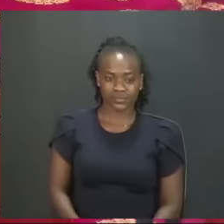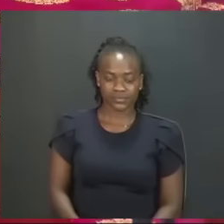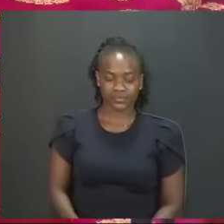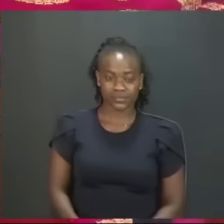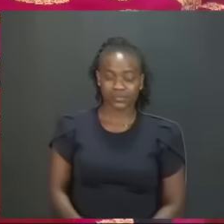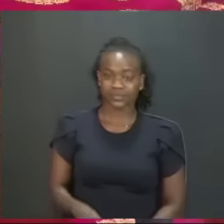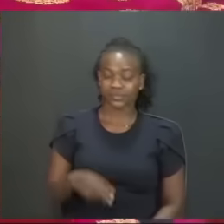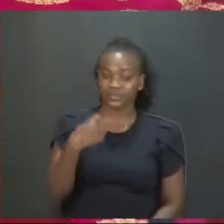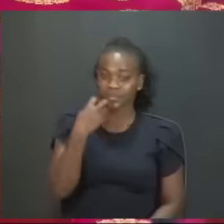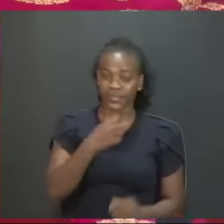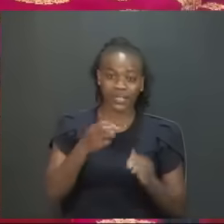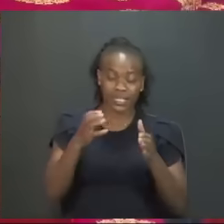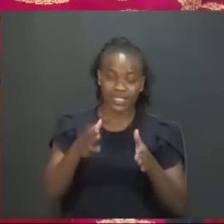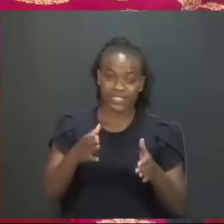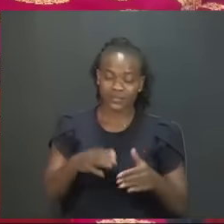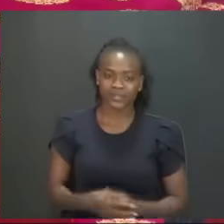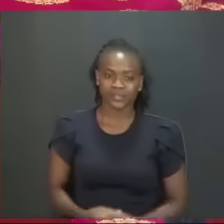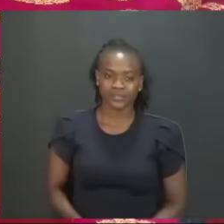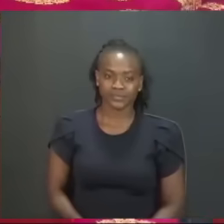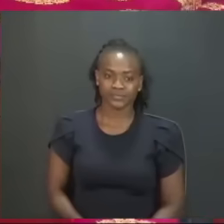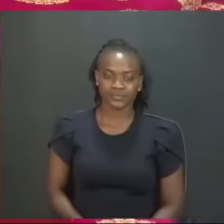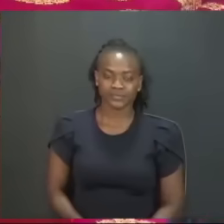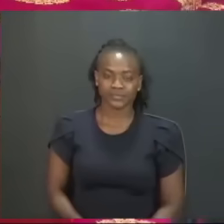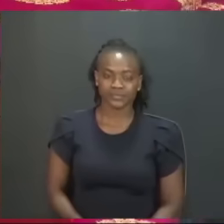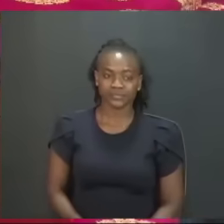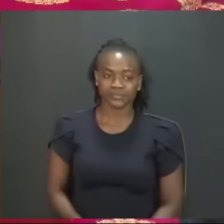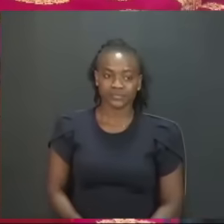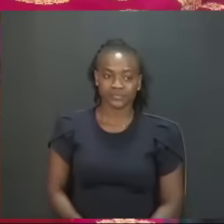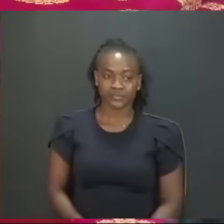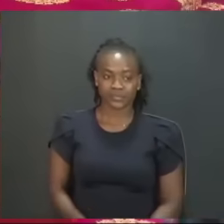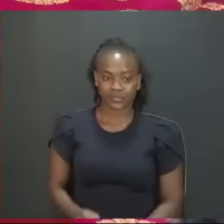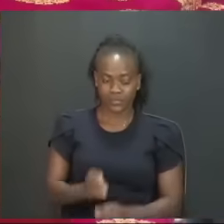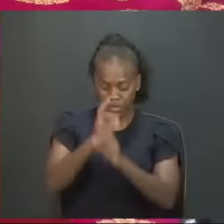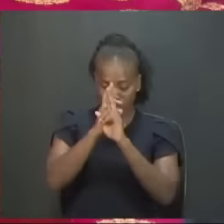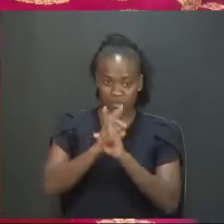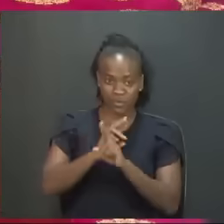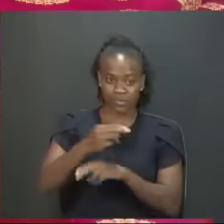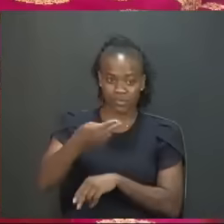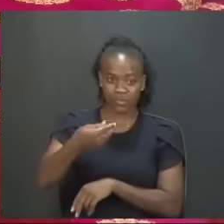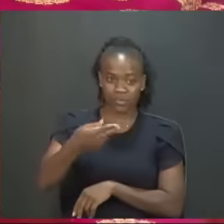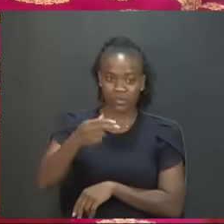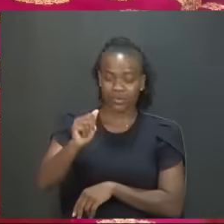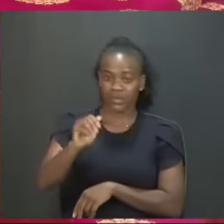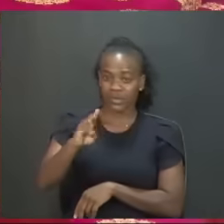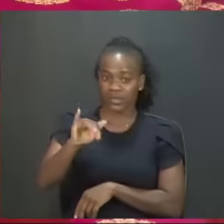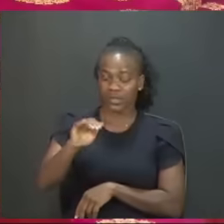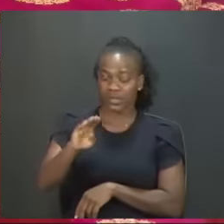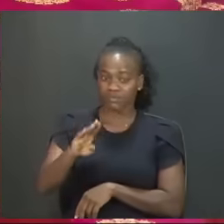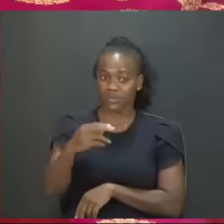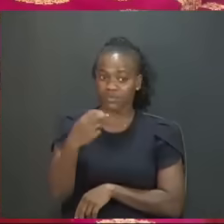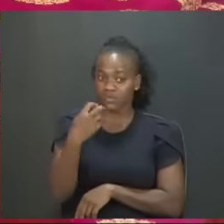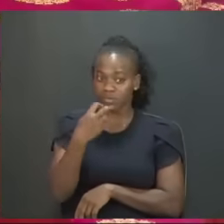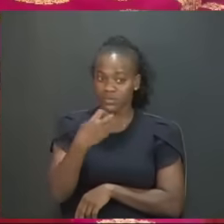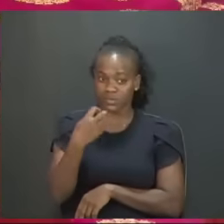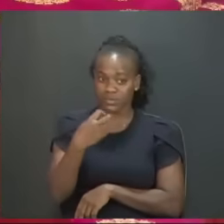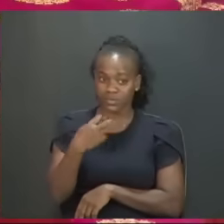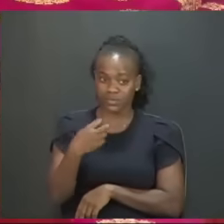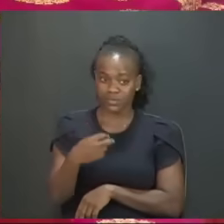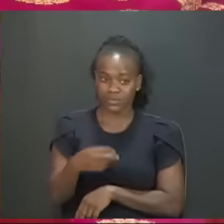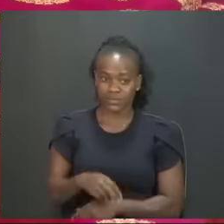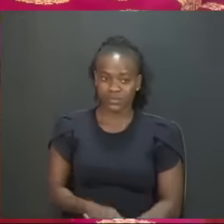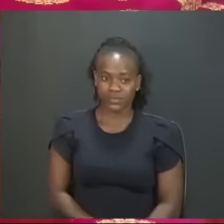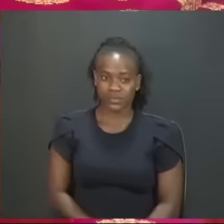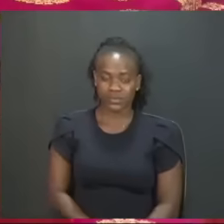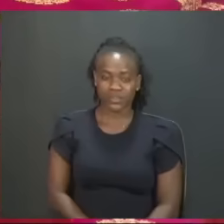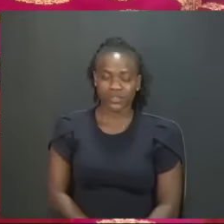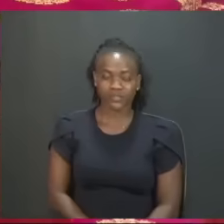Mr. Speaker, when the Honorable Habib was on his feet, he made